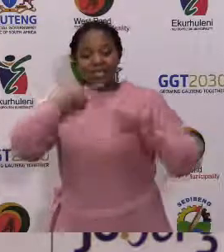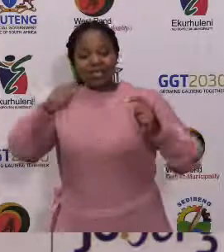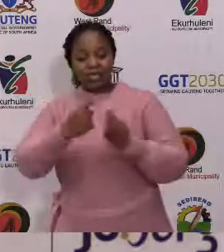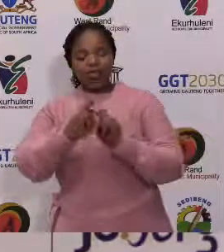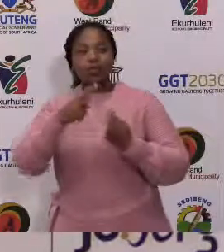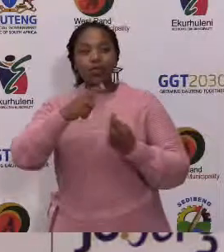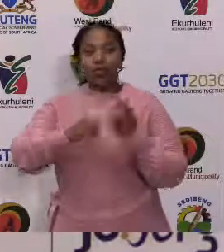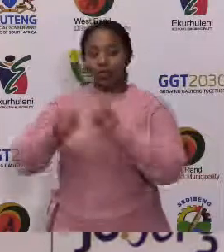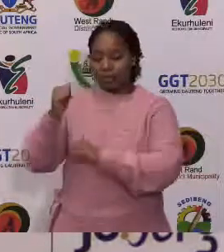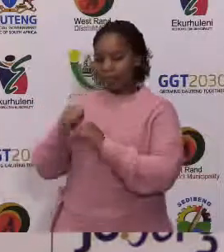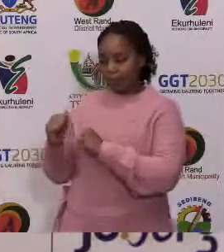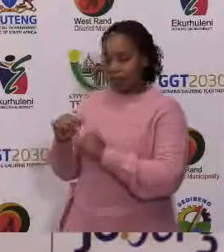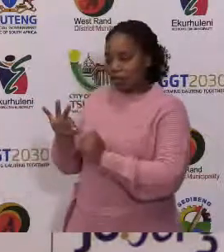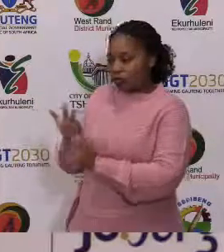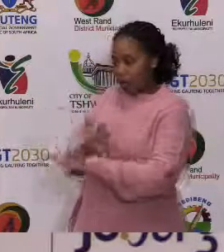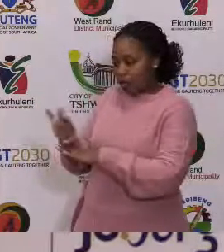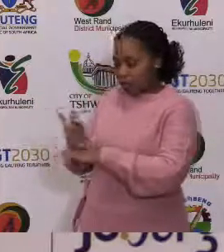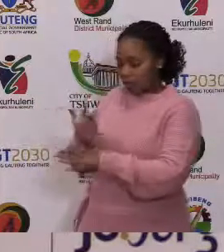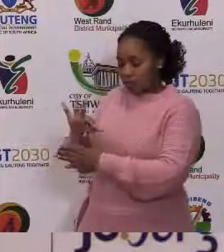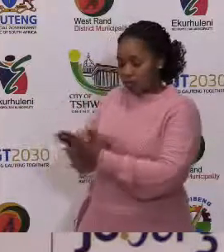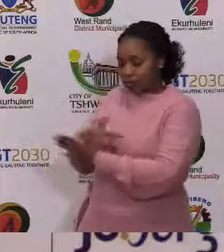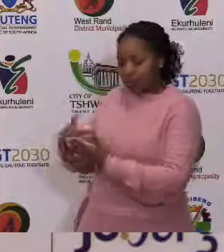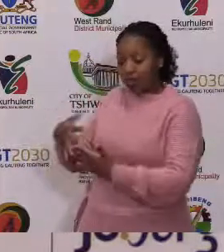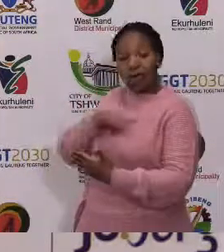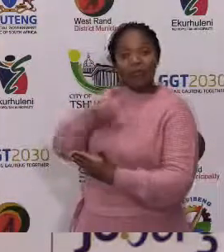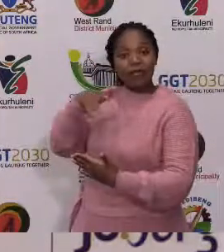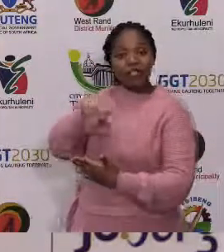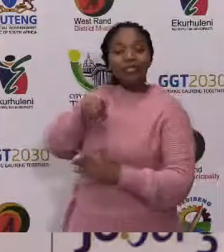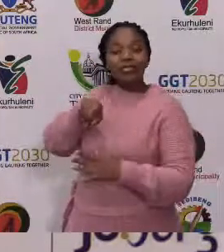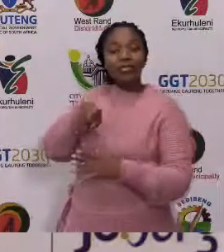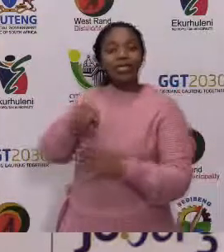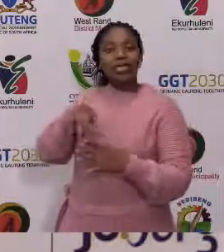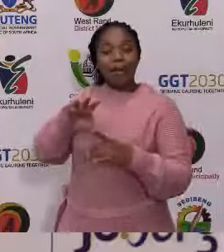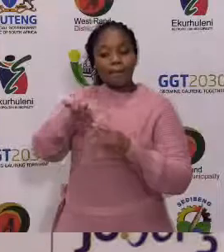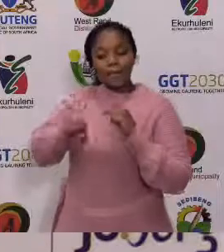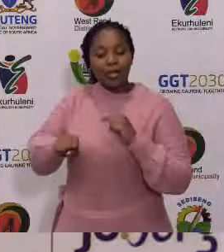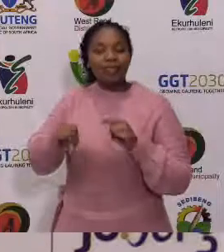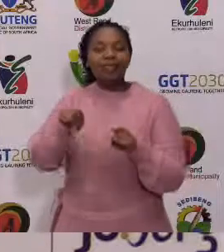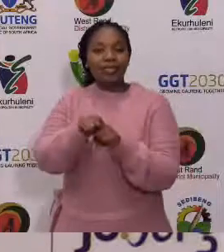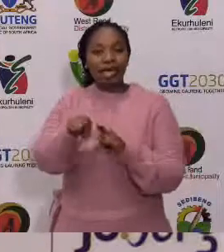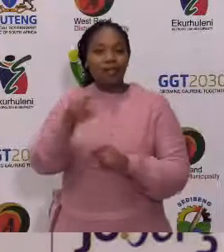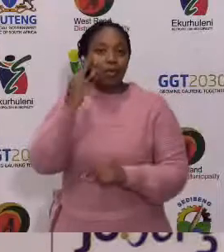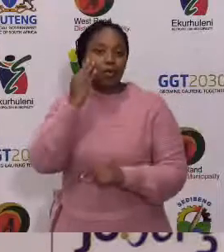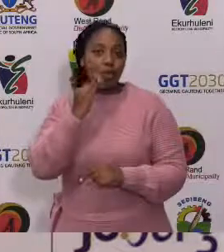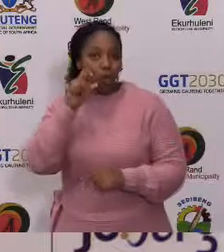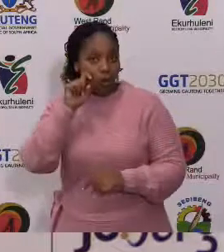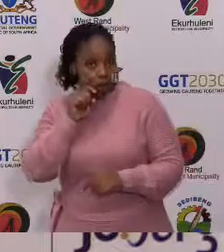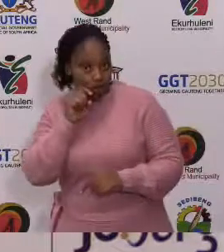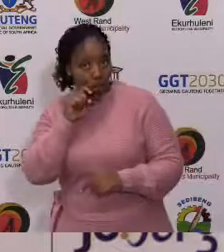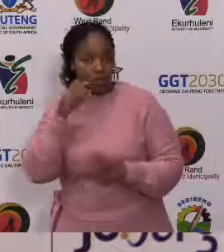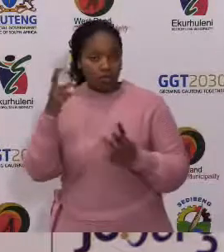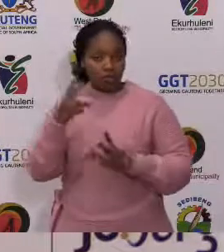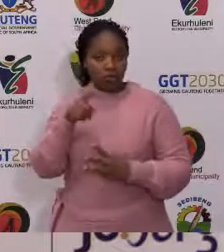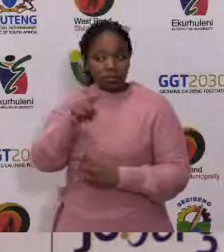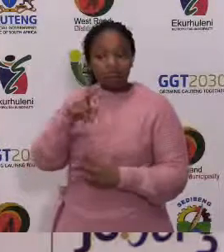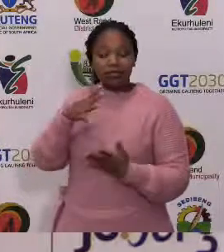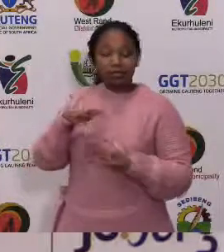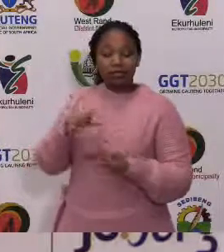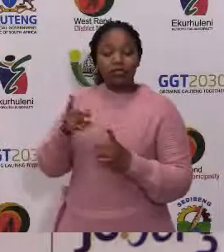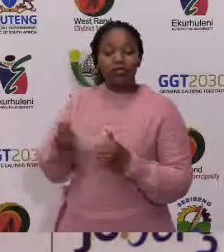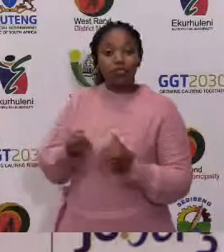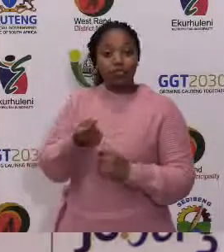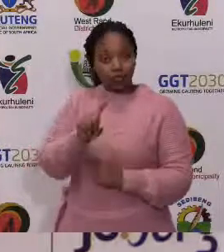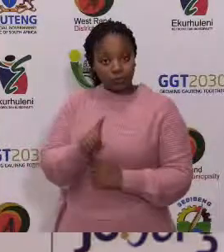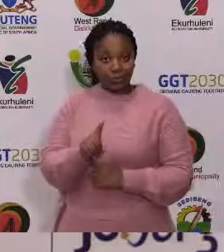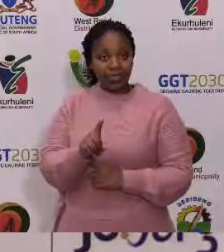back to the drawing board, because we have found that even the old age homes where people had initially